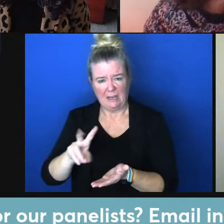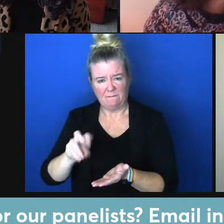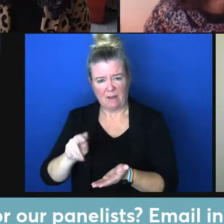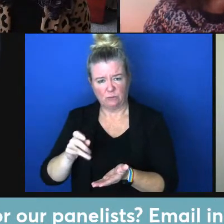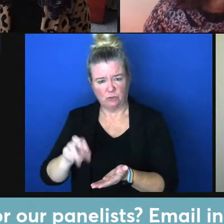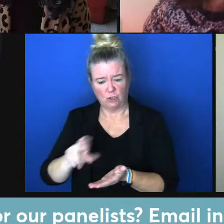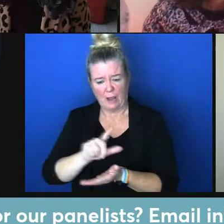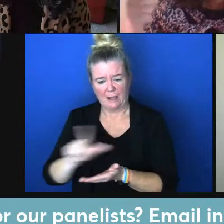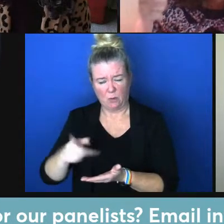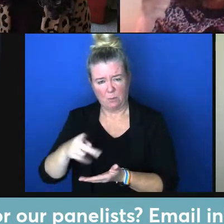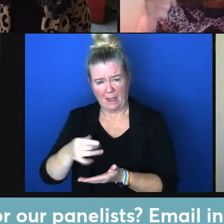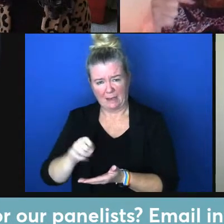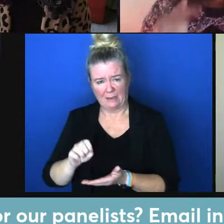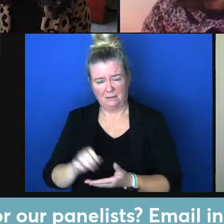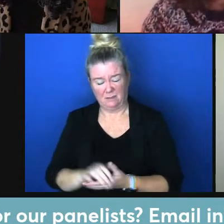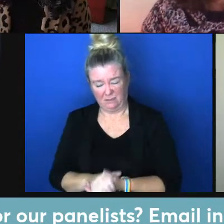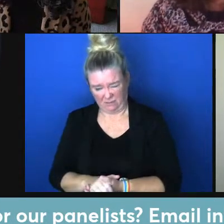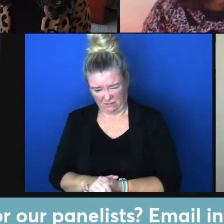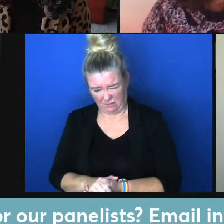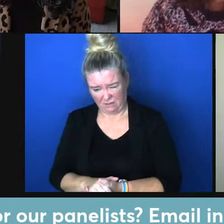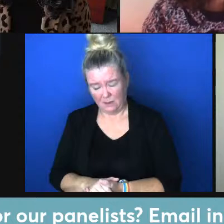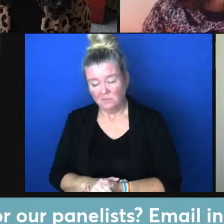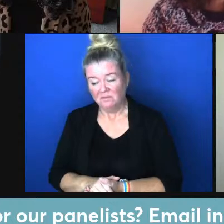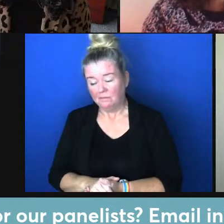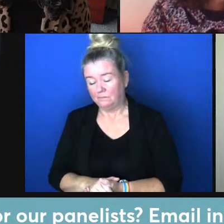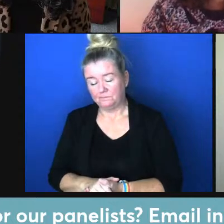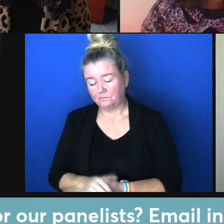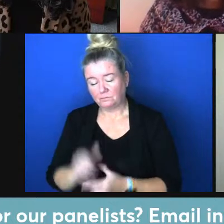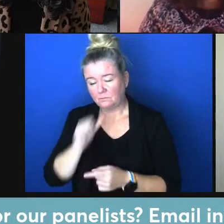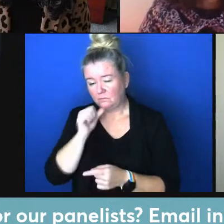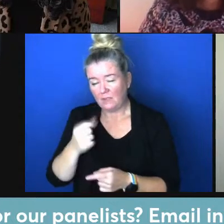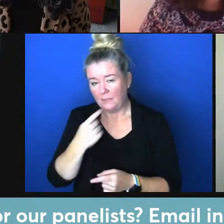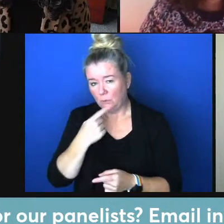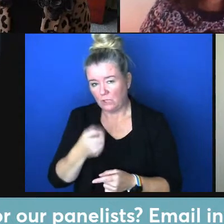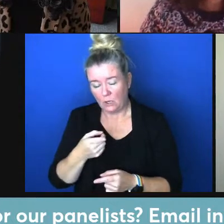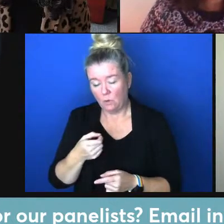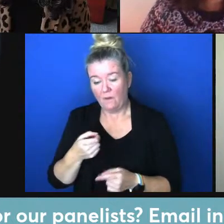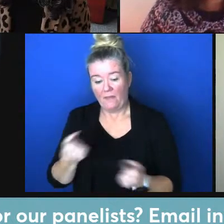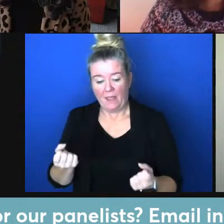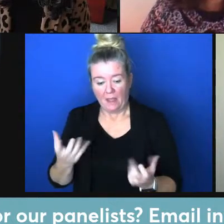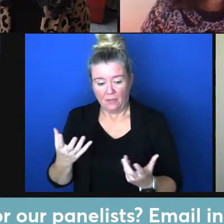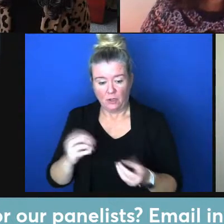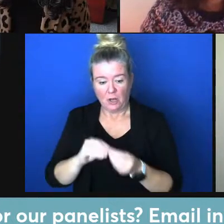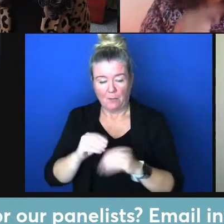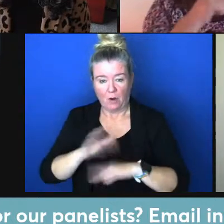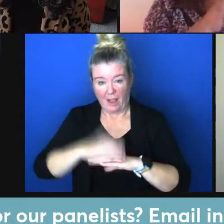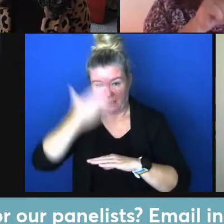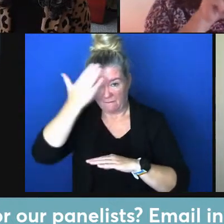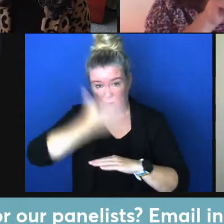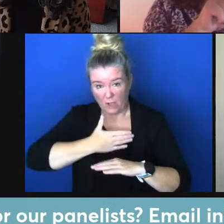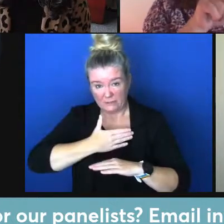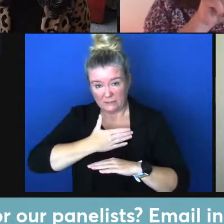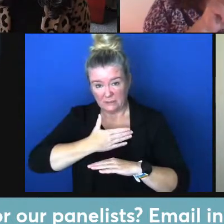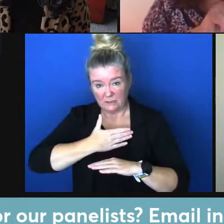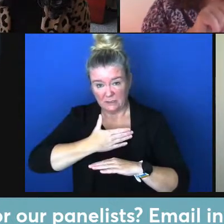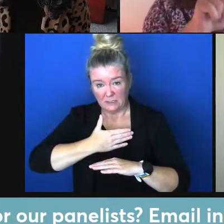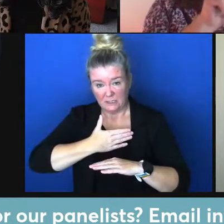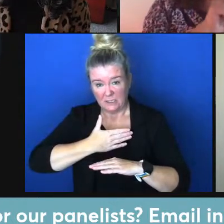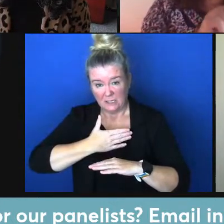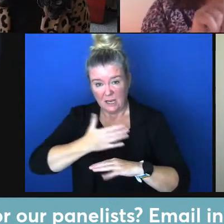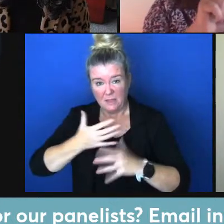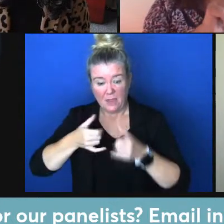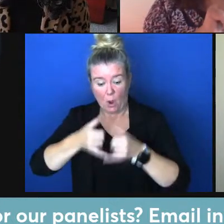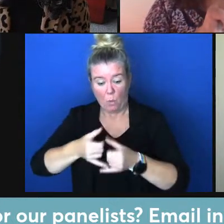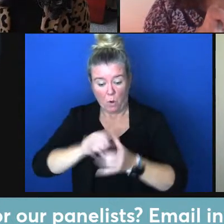landlord packet. And they don't tell you that the number that's on the front, the awarded amount